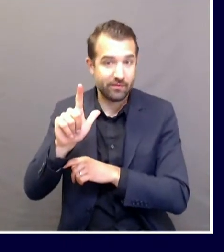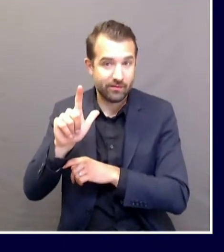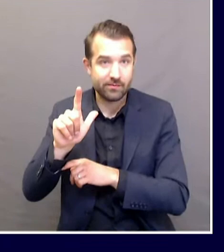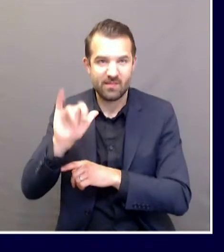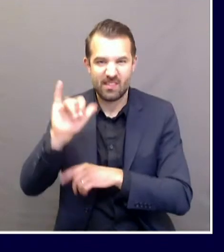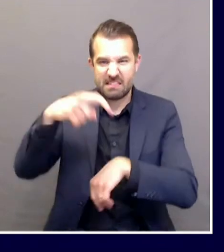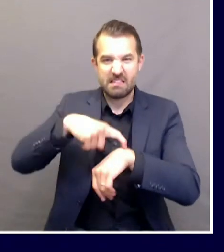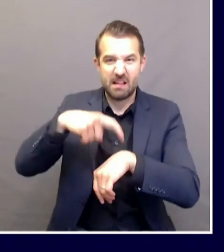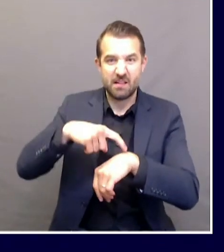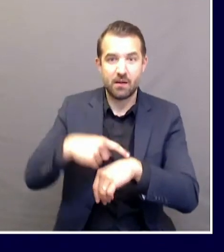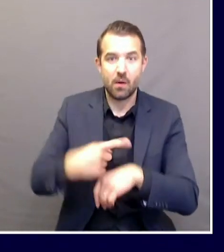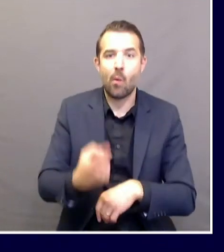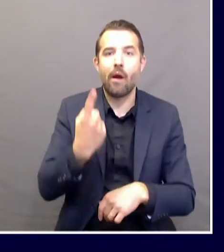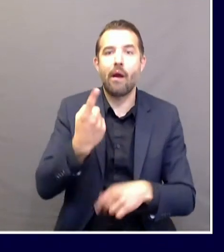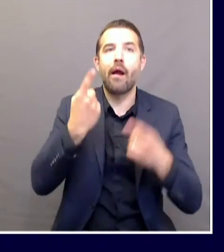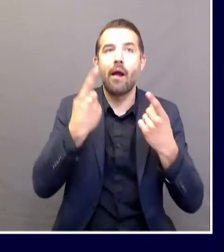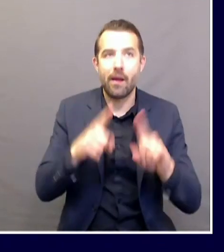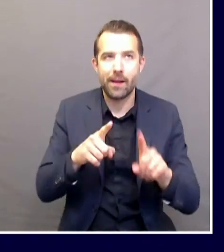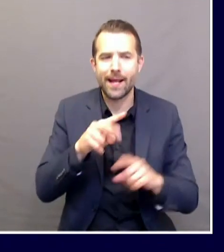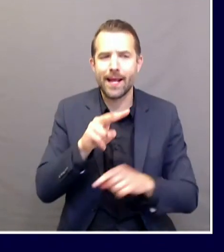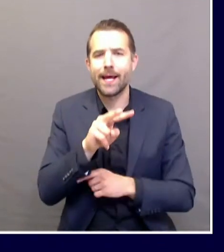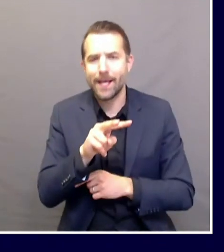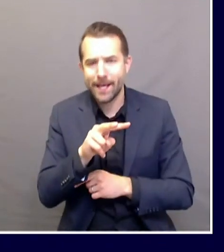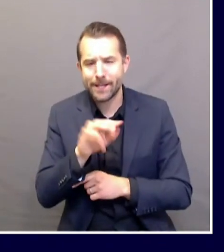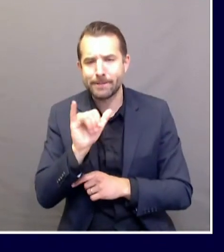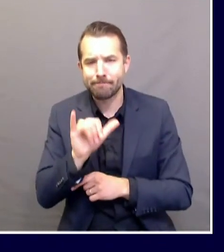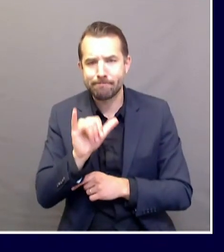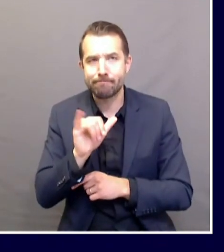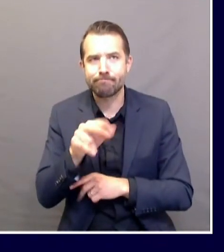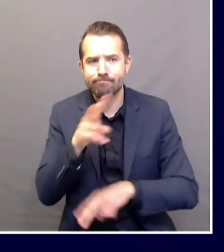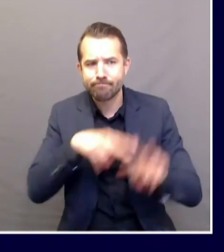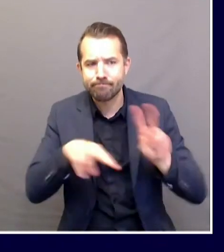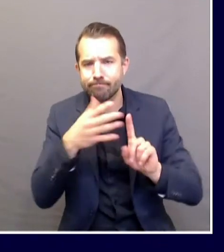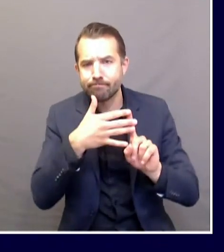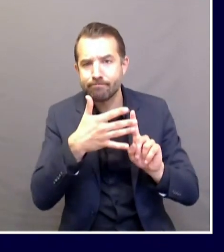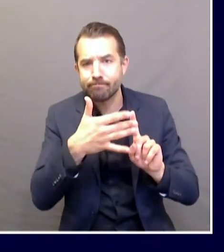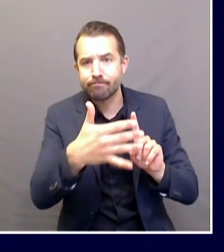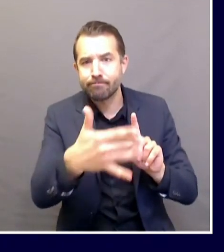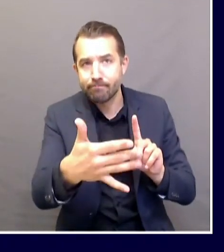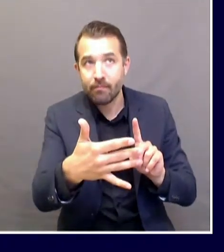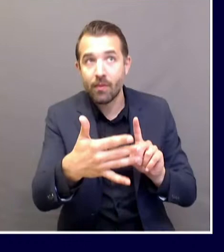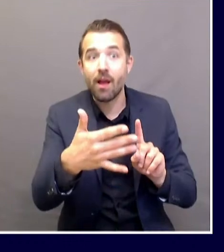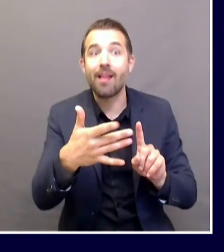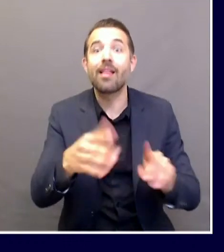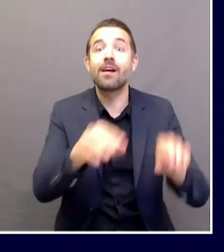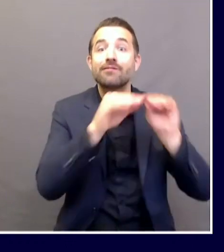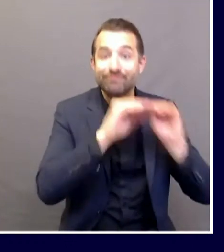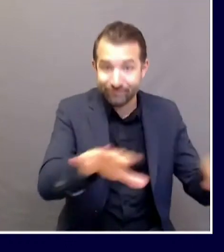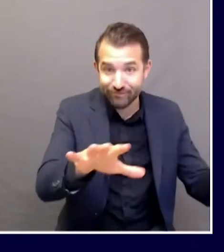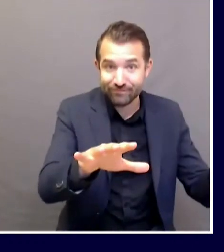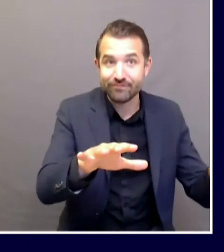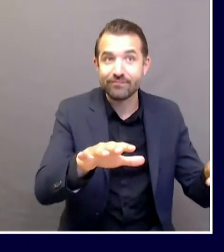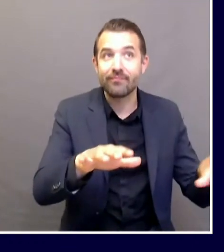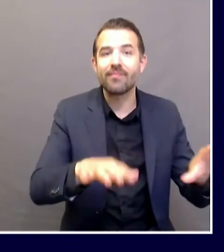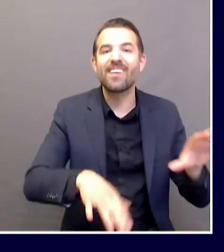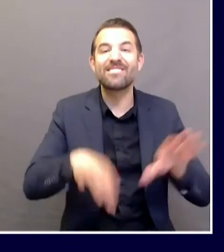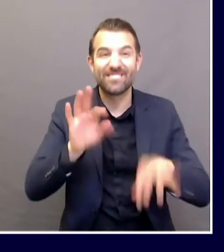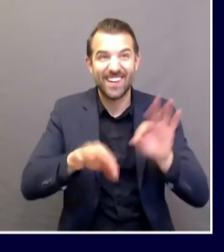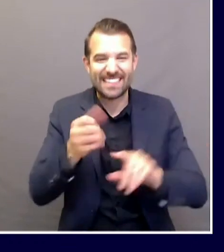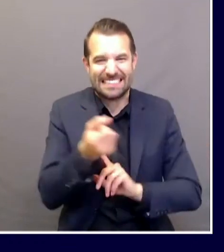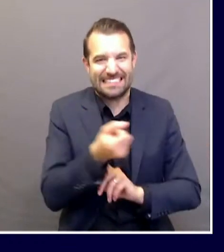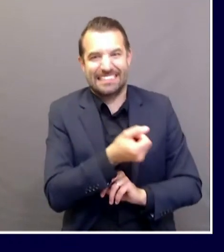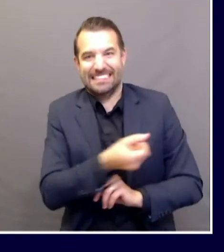evaluating, and those same scientists and experts will meet again tomorrow to evaluate that. This is exactly what we should ask of a